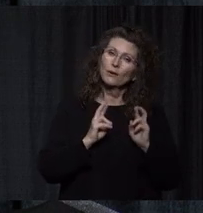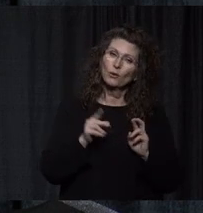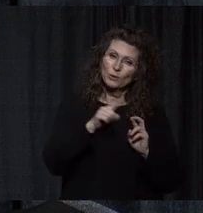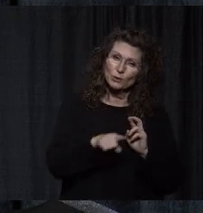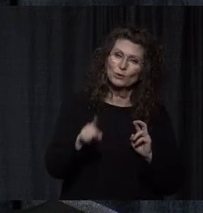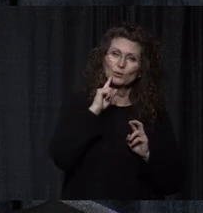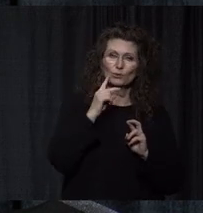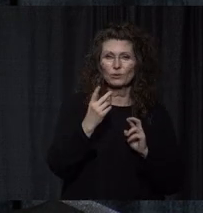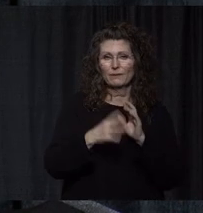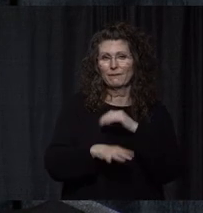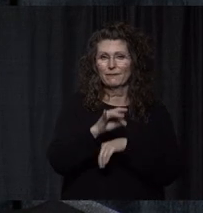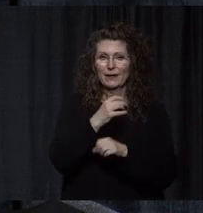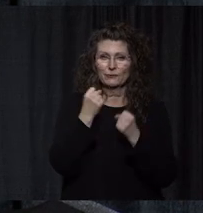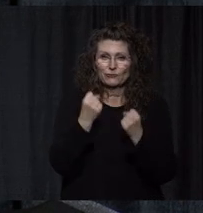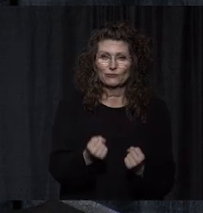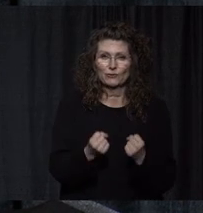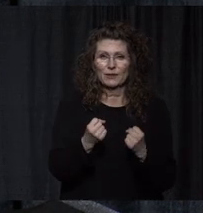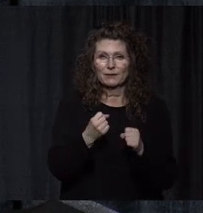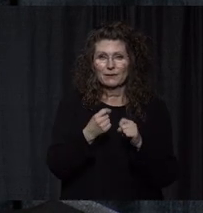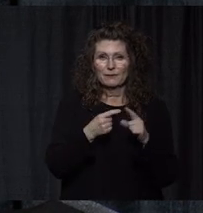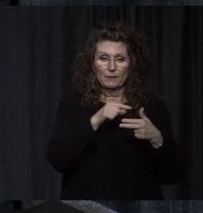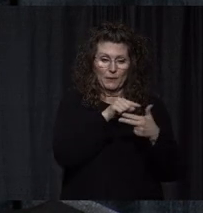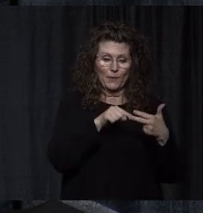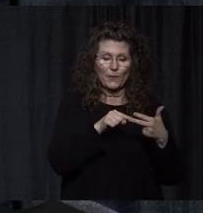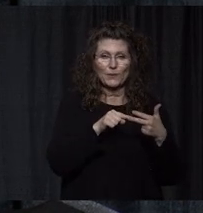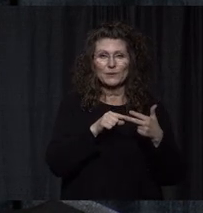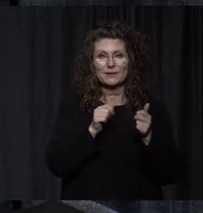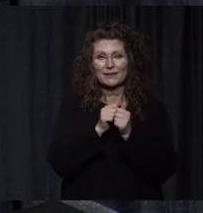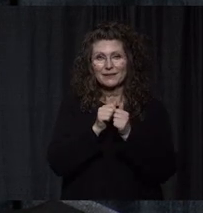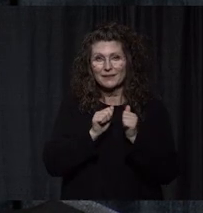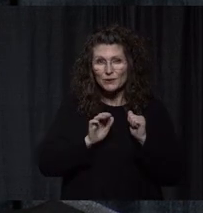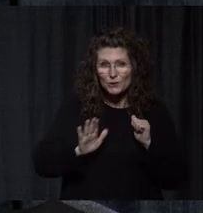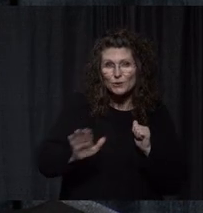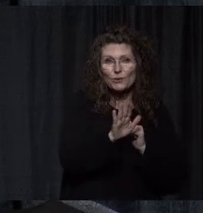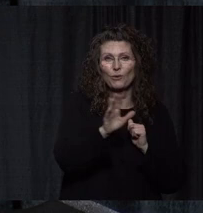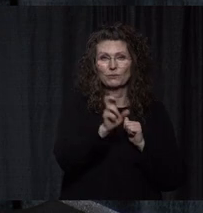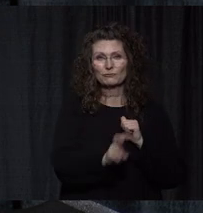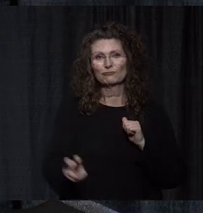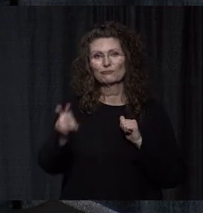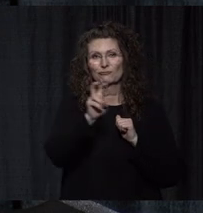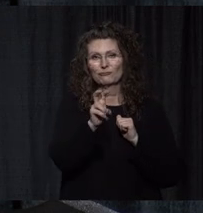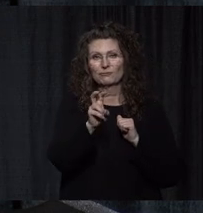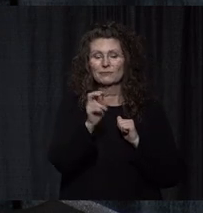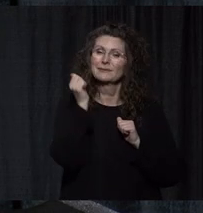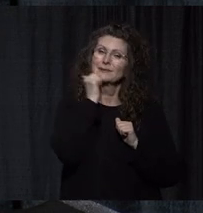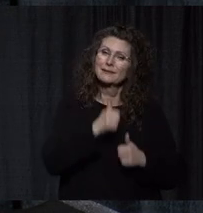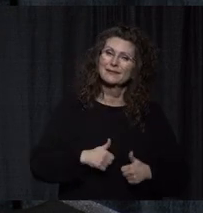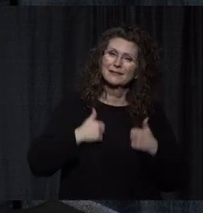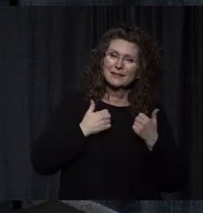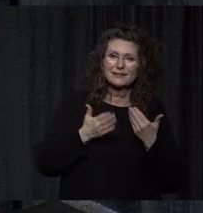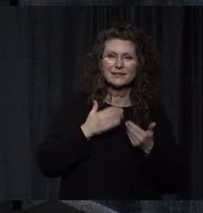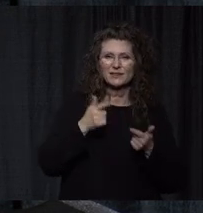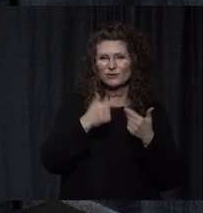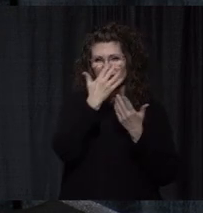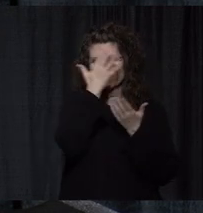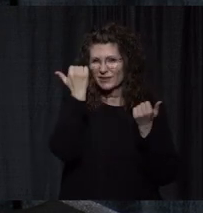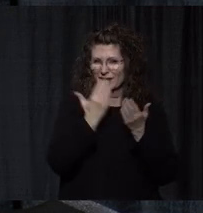draw strength from them in your own journeys. In our day-to-day lives, it's so easy to lose sight of what